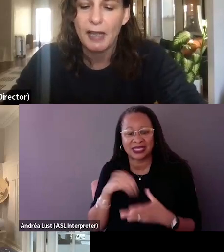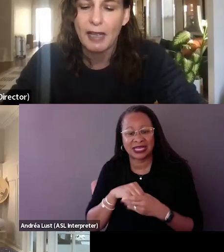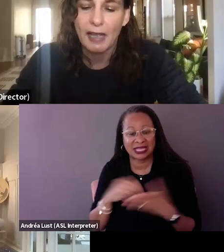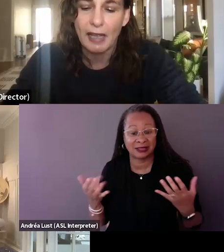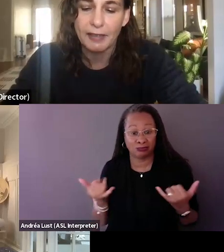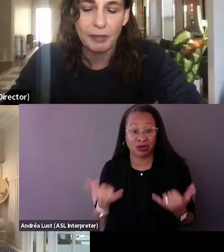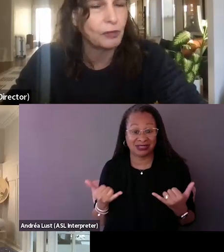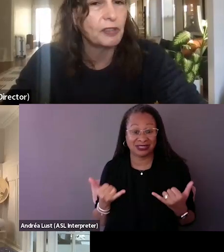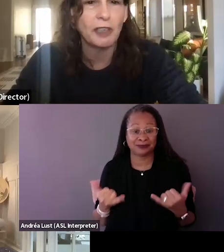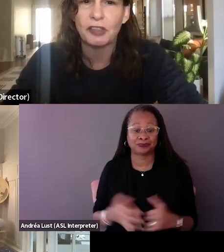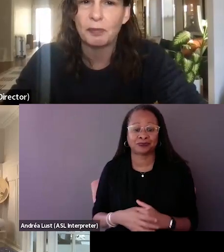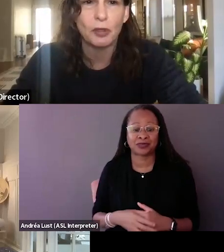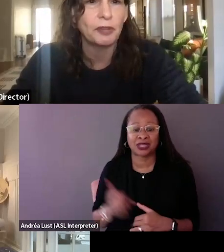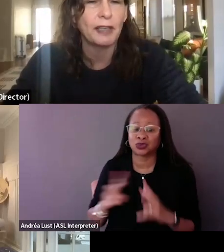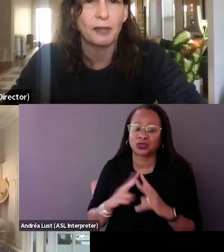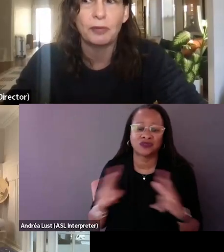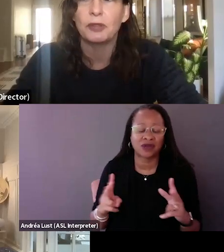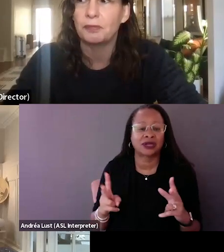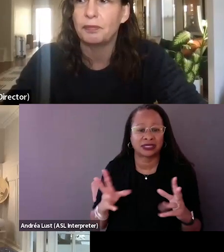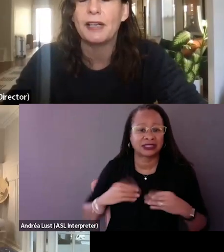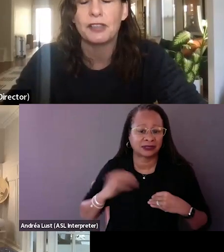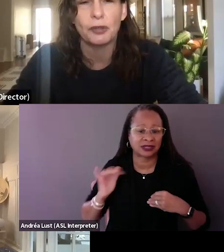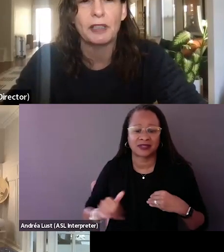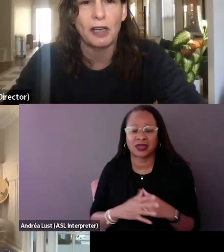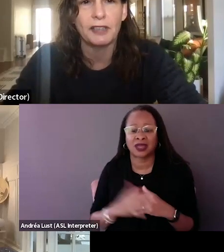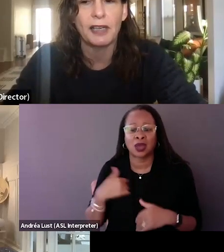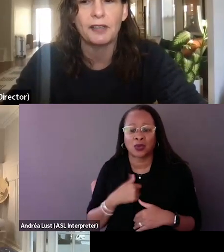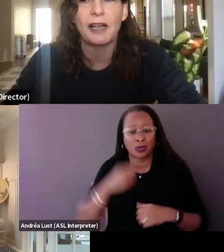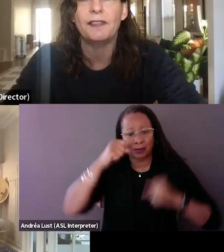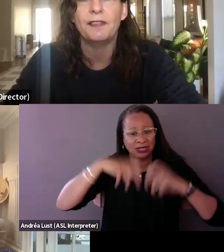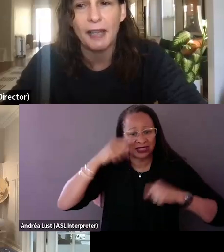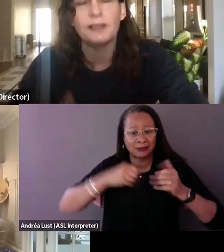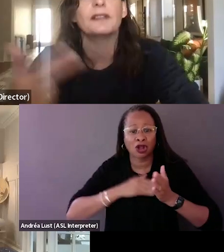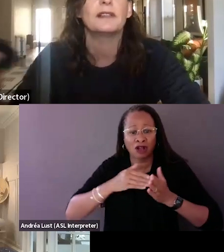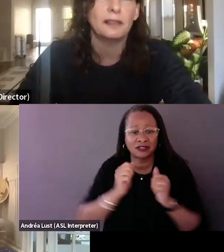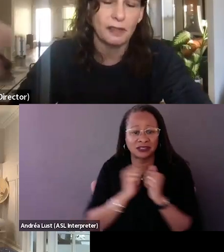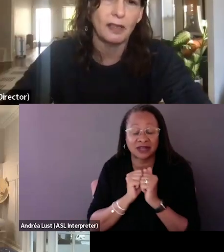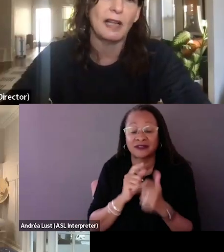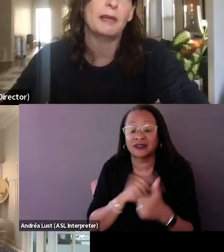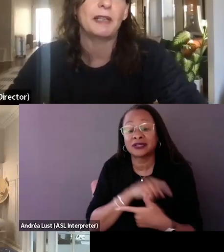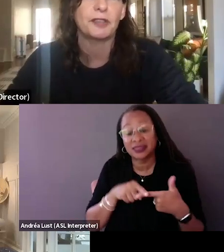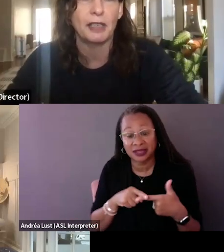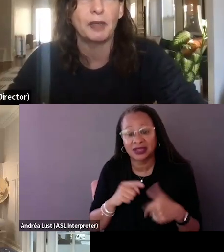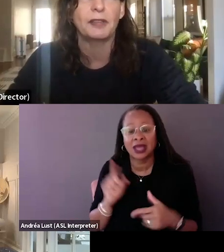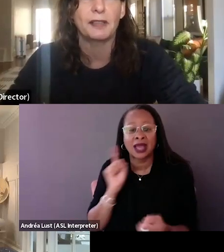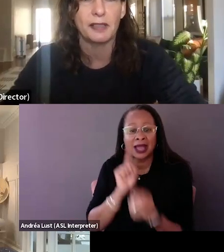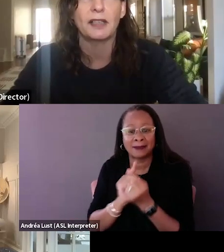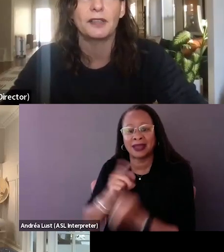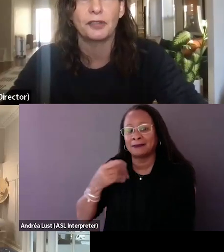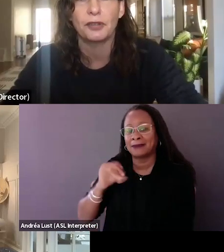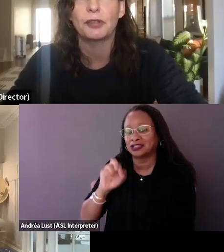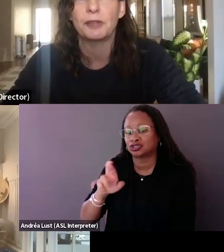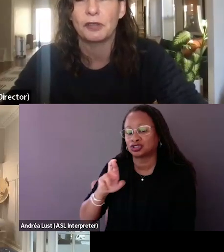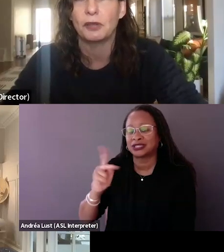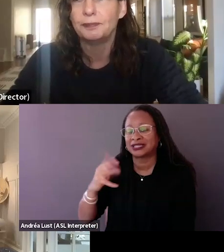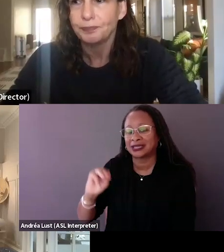present. And she was very much on board with that. Like, we were brainstorming a lot together. And then I met Pastor Kim on like the second